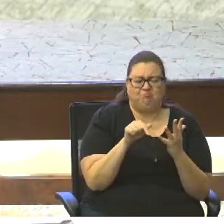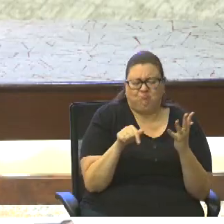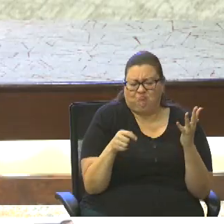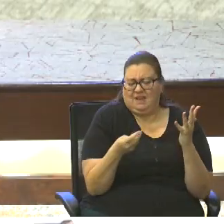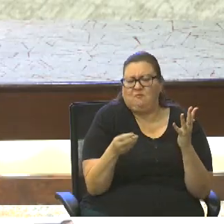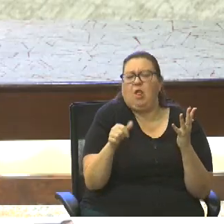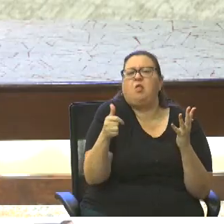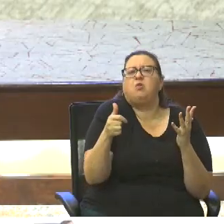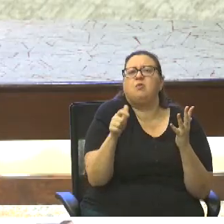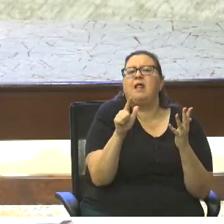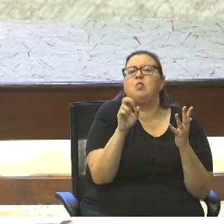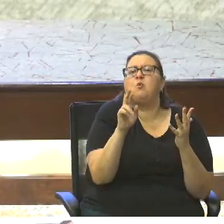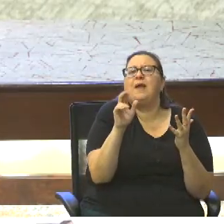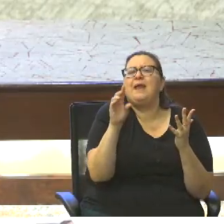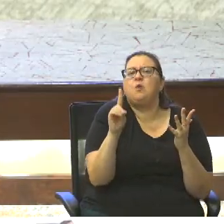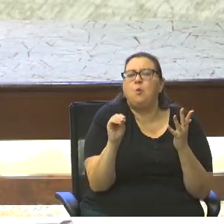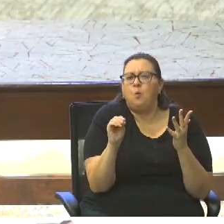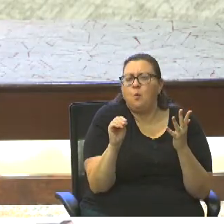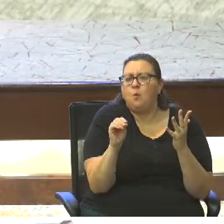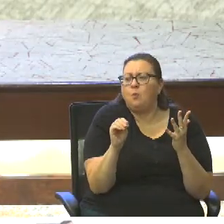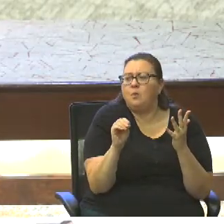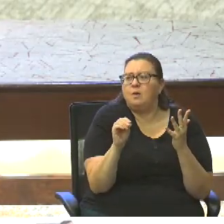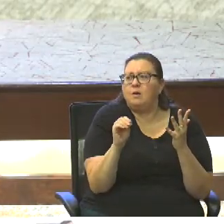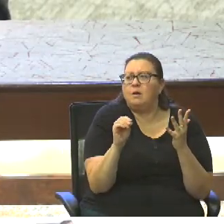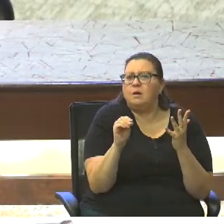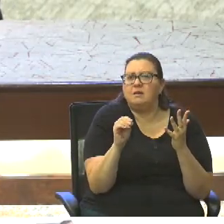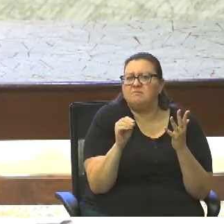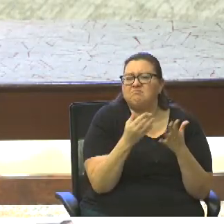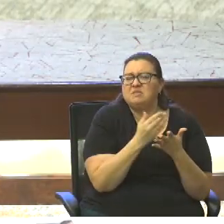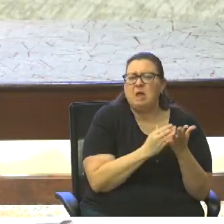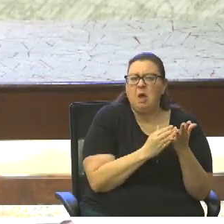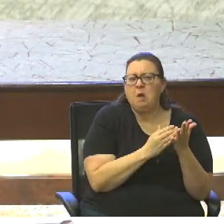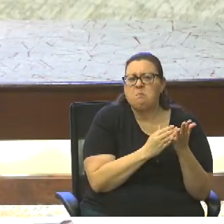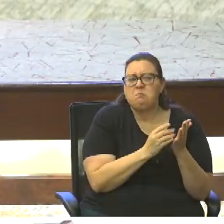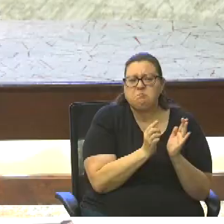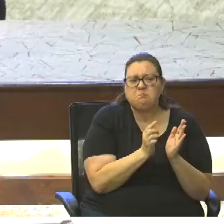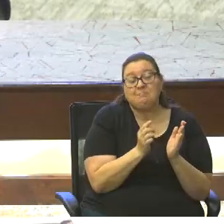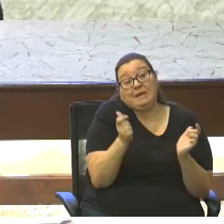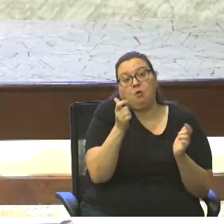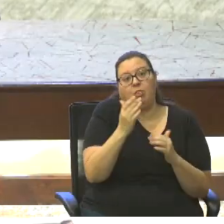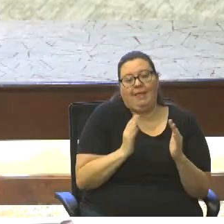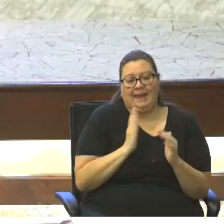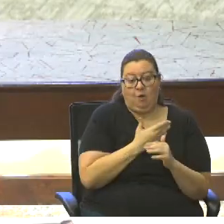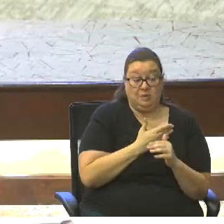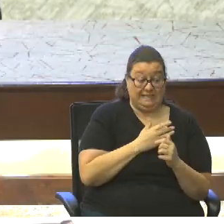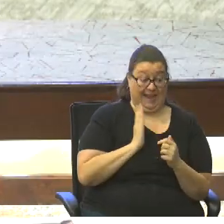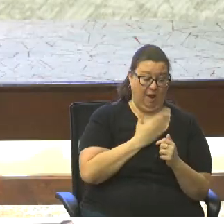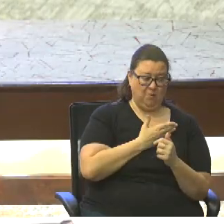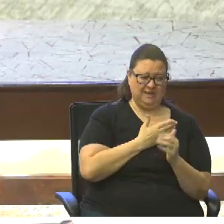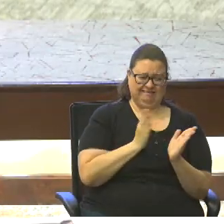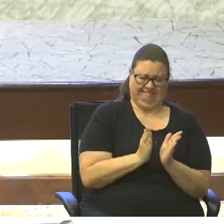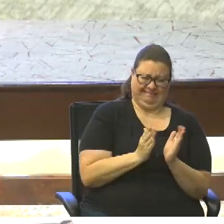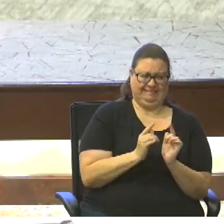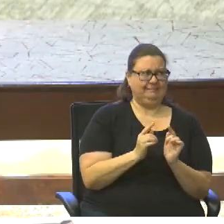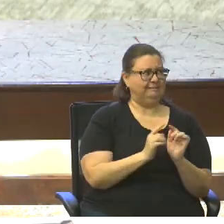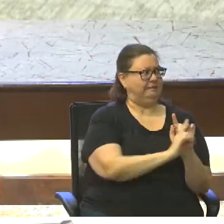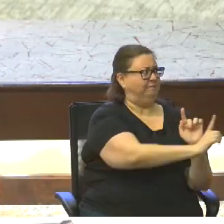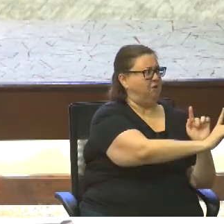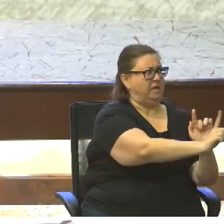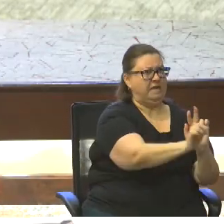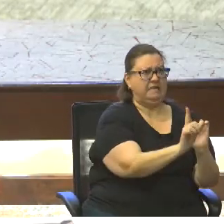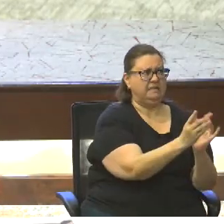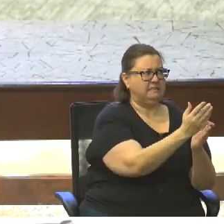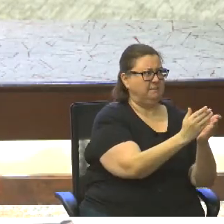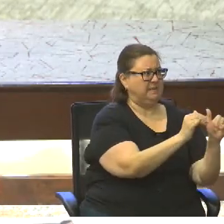smaller, we looked at Laredo. Some airports were a little bit large. It's kind of hard to find an airport exactly like yours because every airport's different and a different